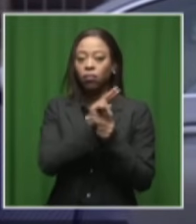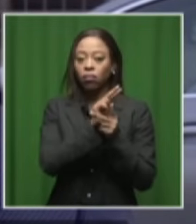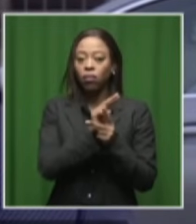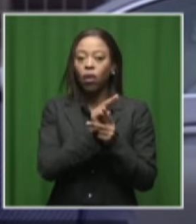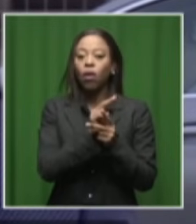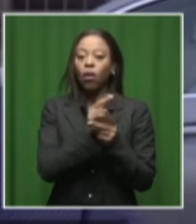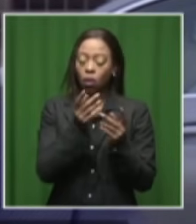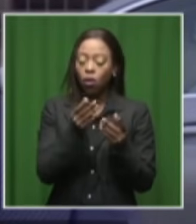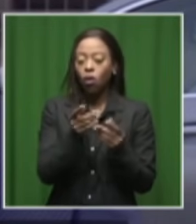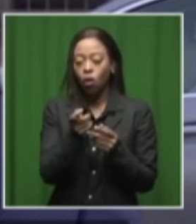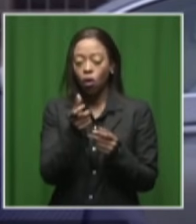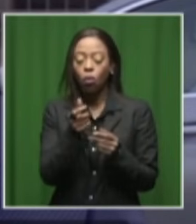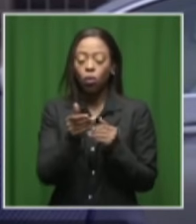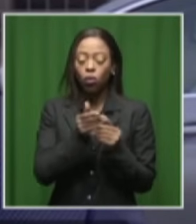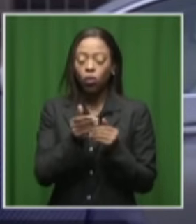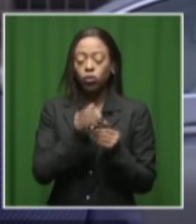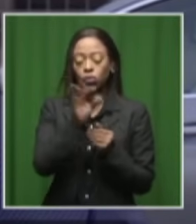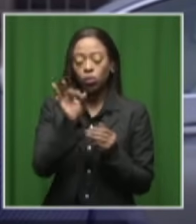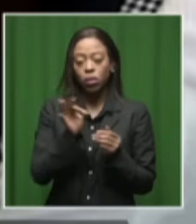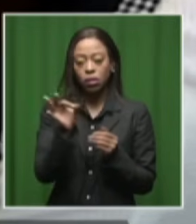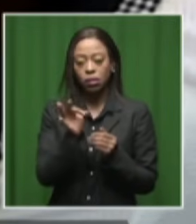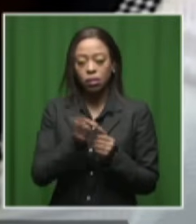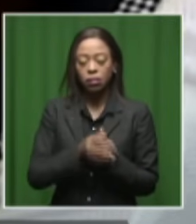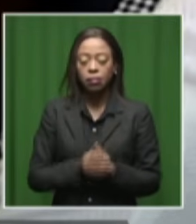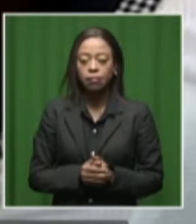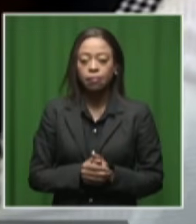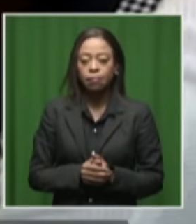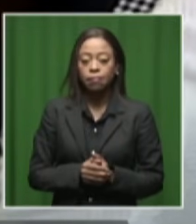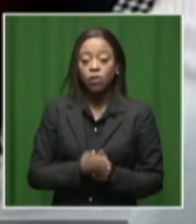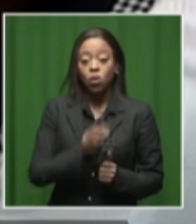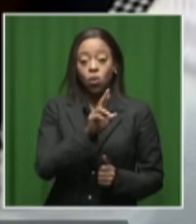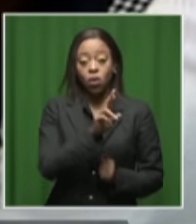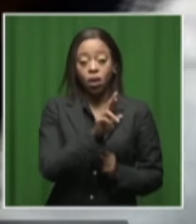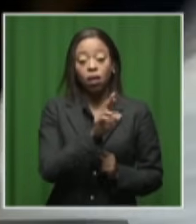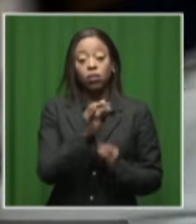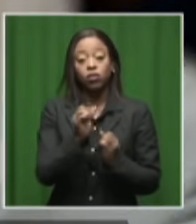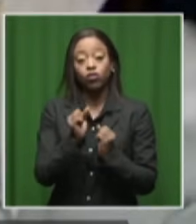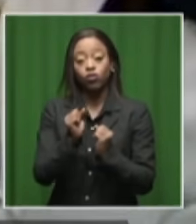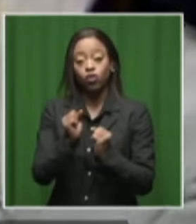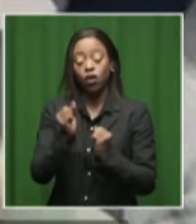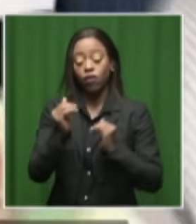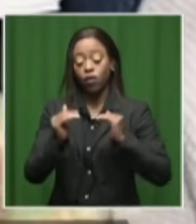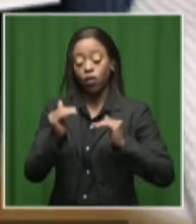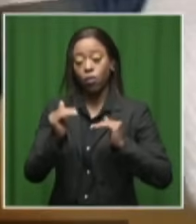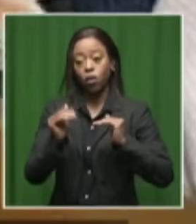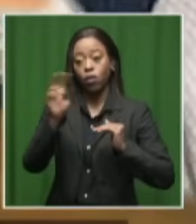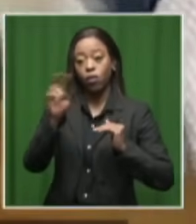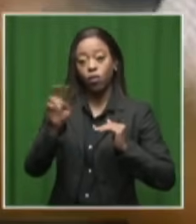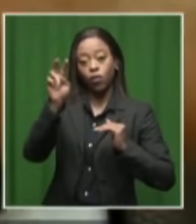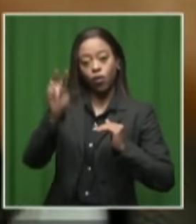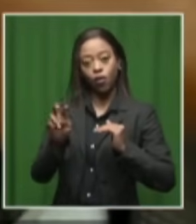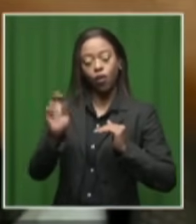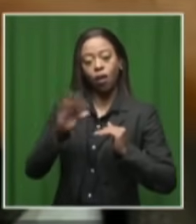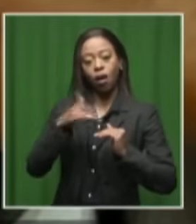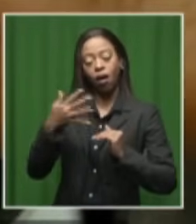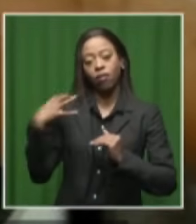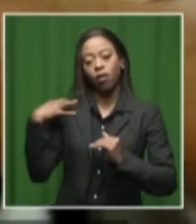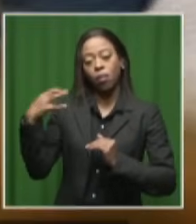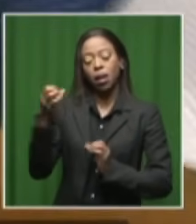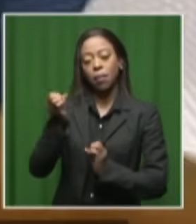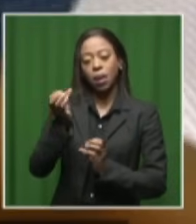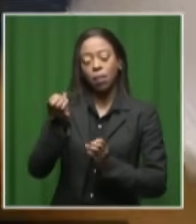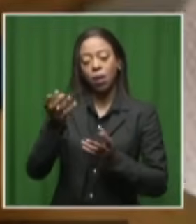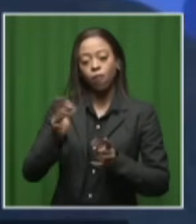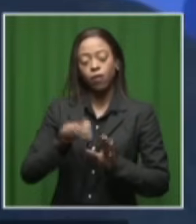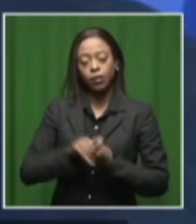close to 1% in the immediate aftermath of these announcements. The rand has also strengthened against the dollar post the minister's speech.